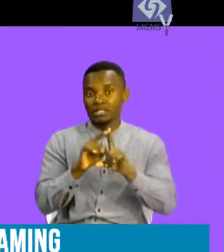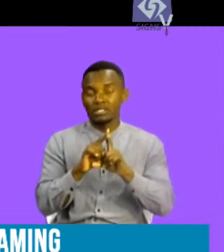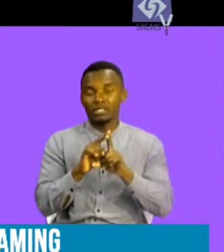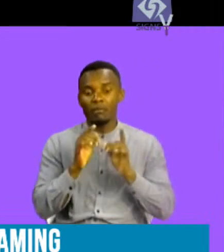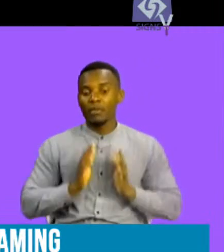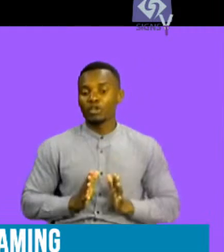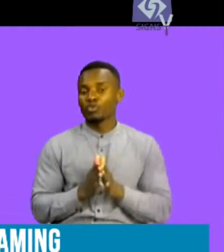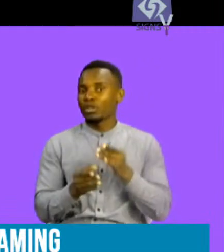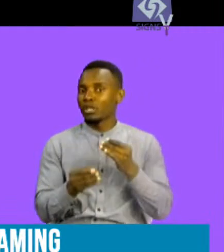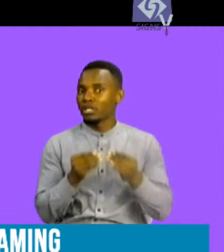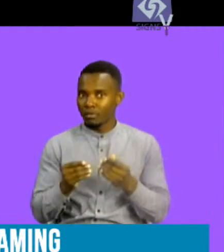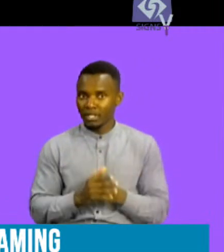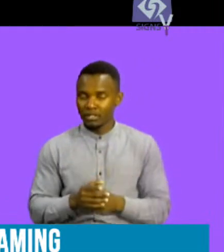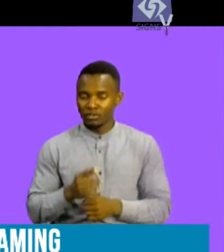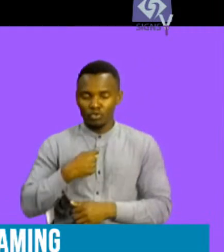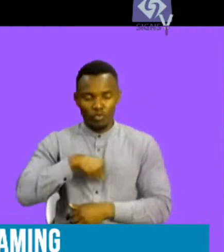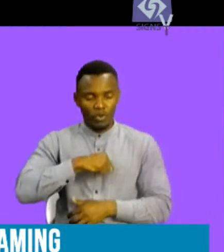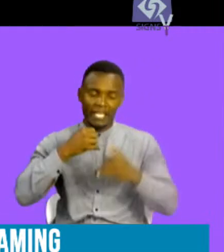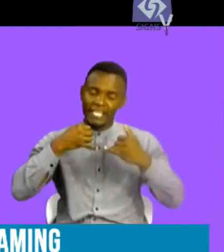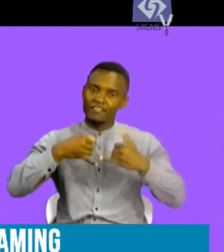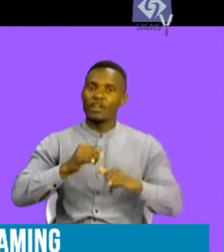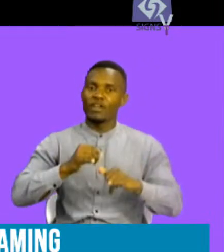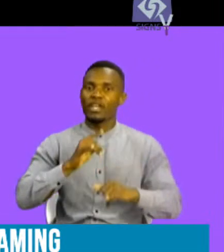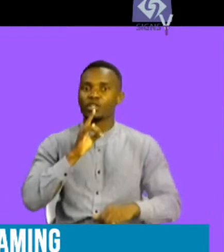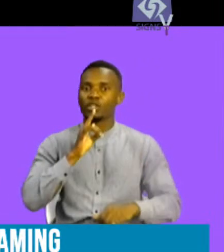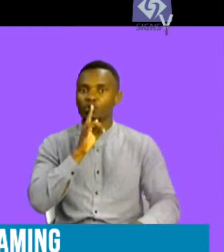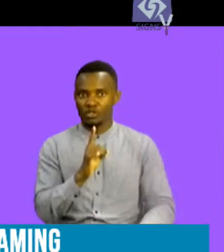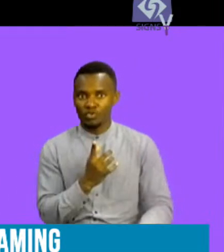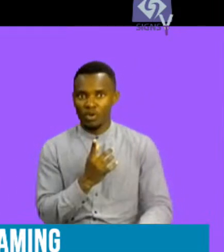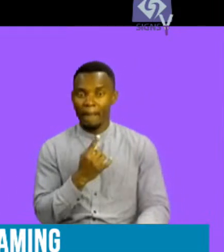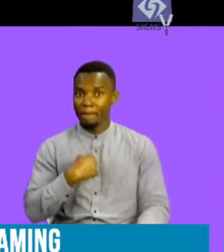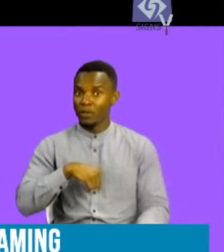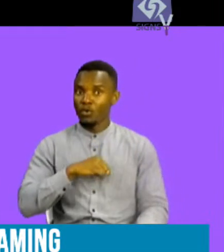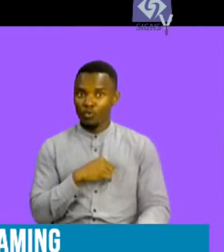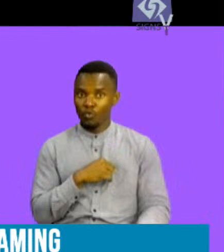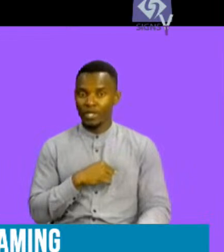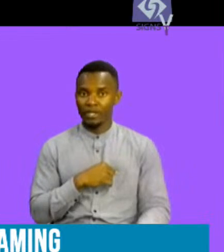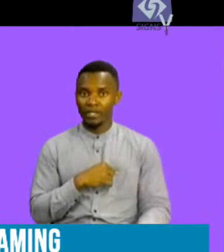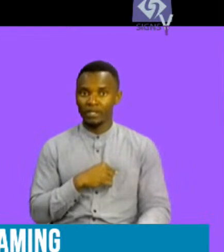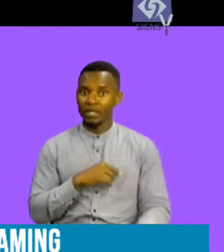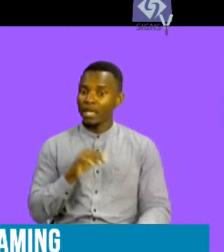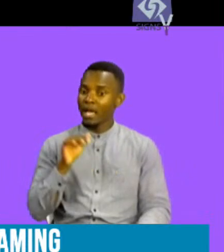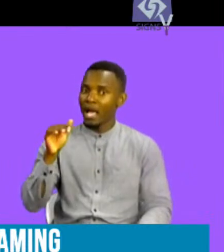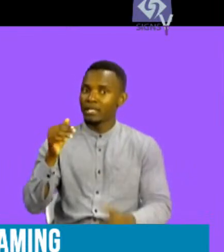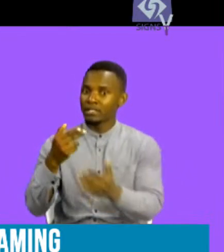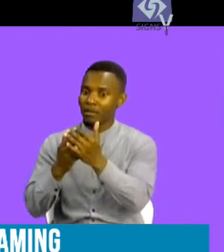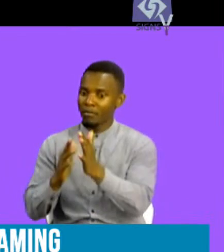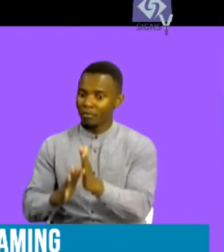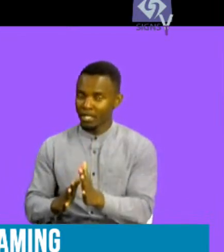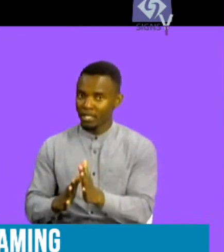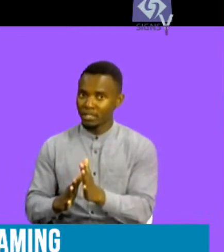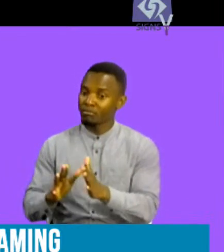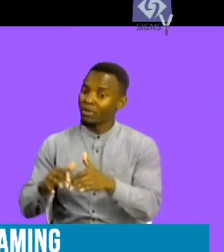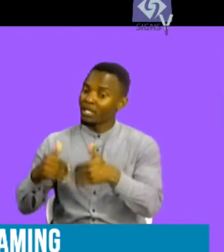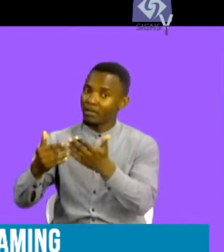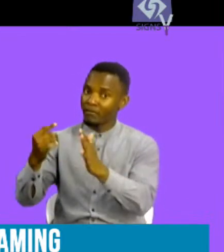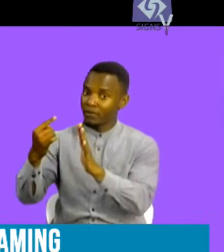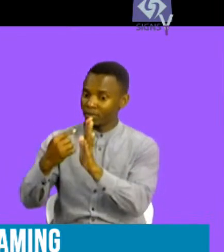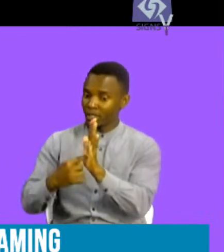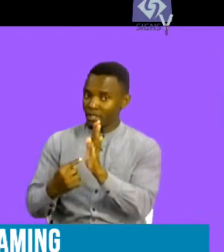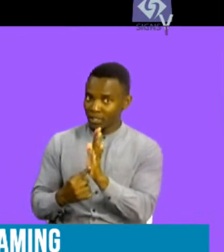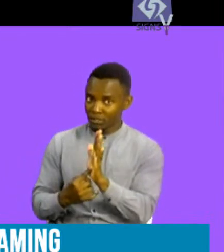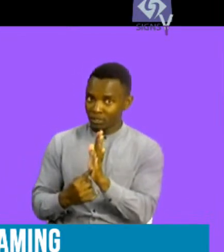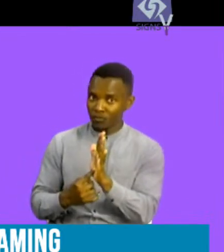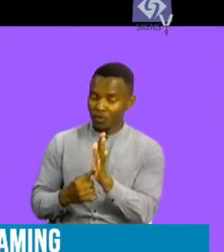to ensure that we tailor partners and ask partners, please, these are our needs. So even if you